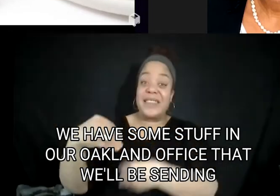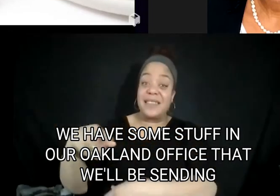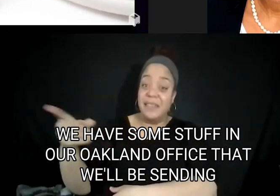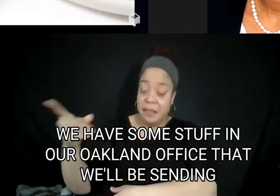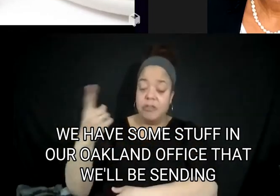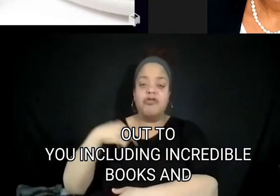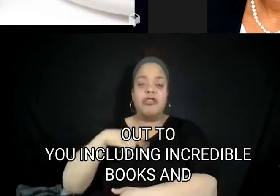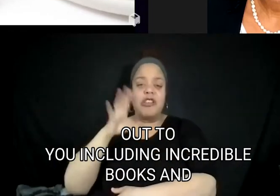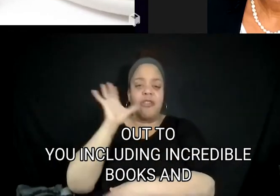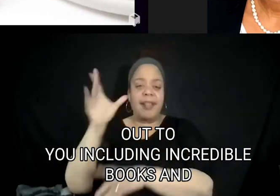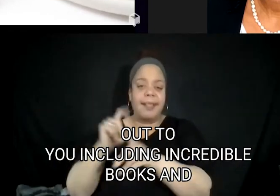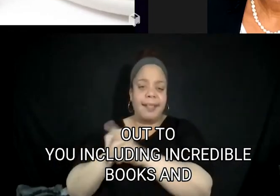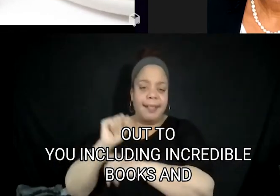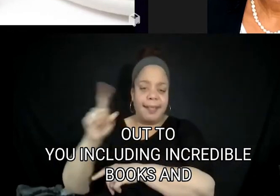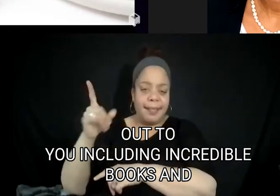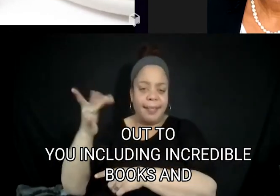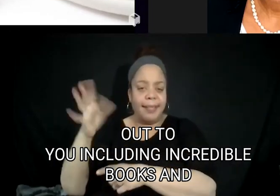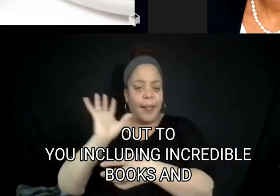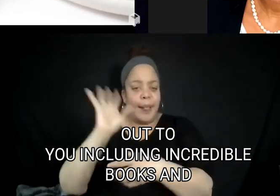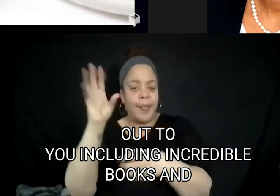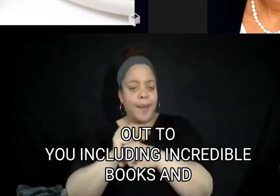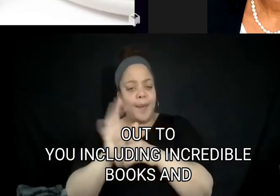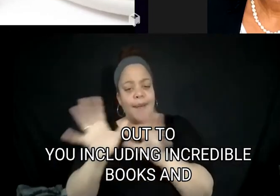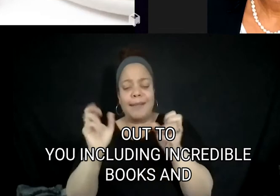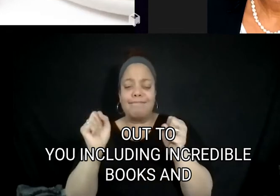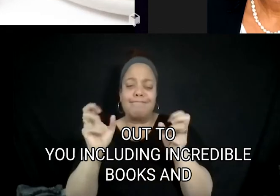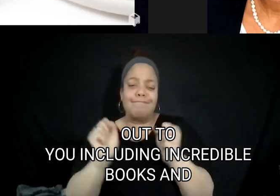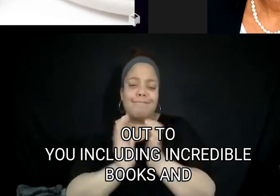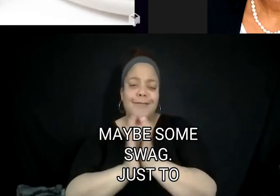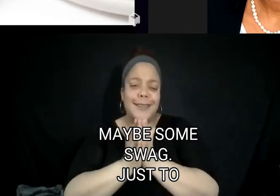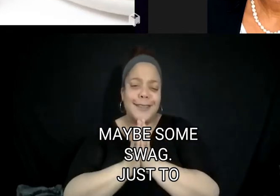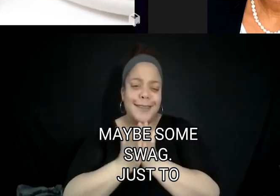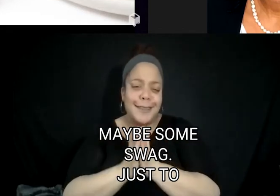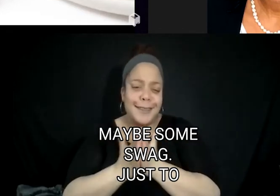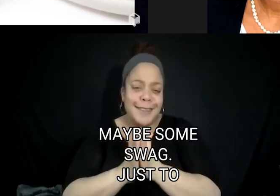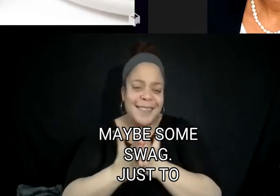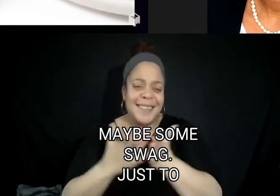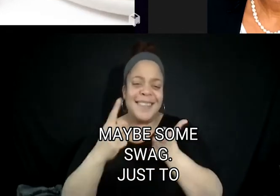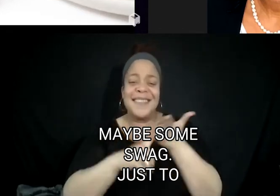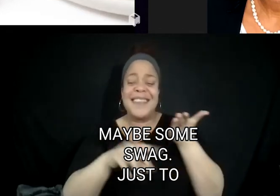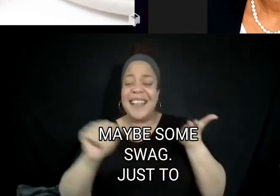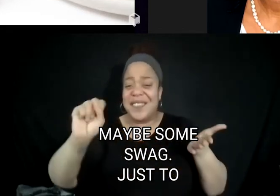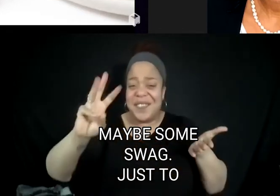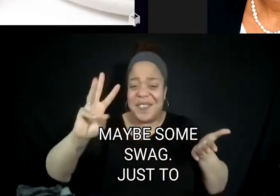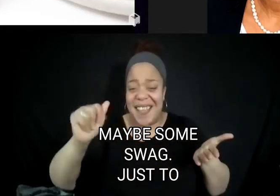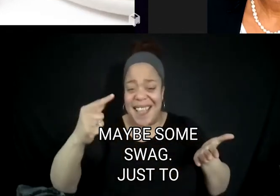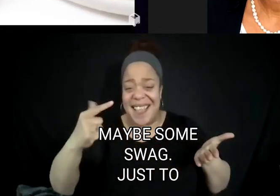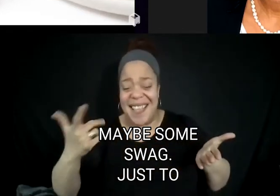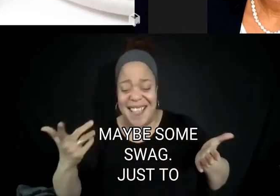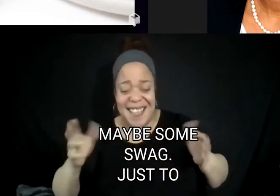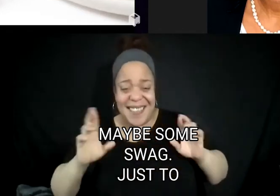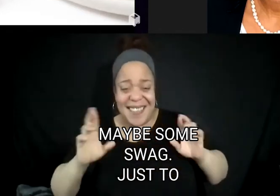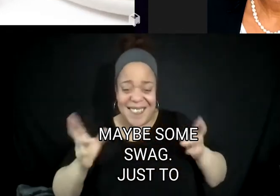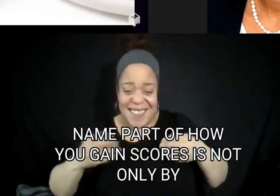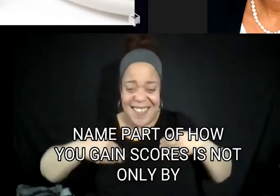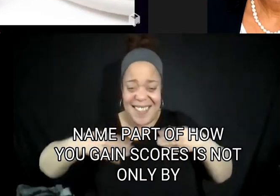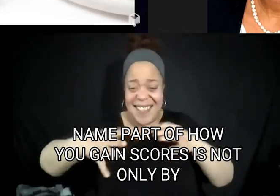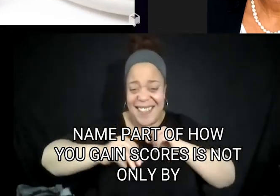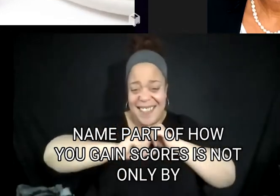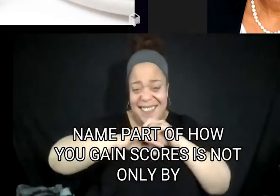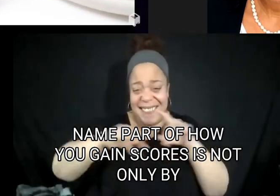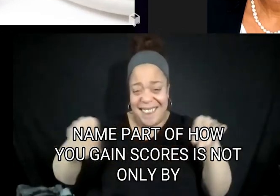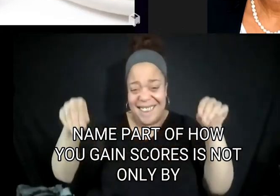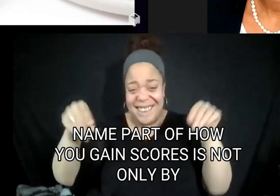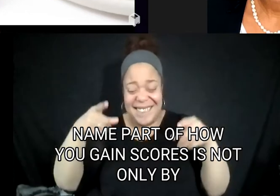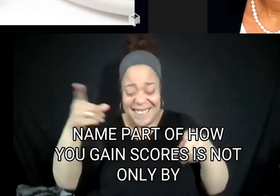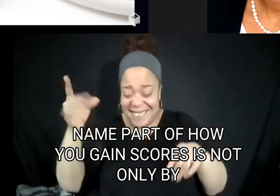And just to name, part of how you gain scores is not only by getting the correct answer, but there is a higher score based on